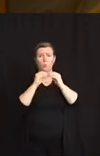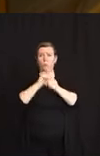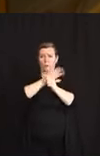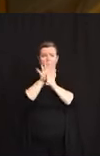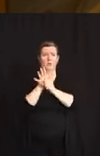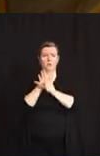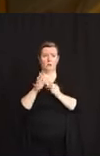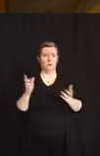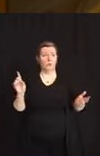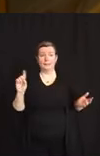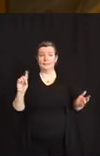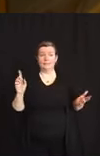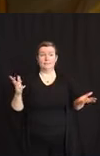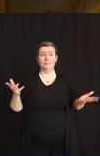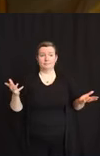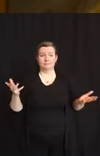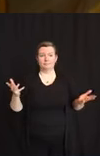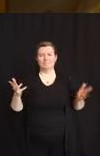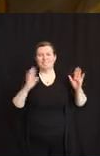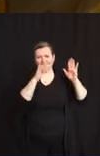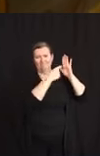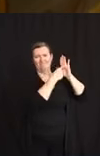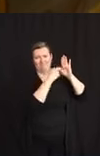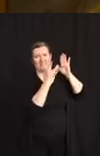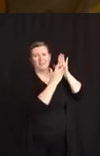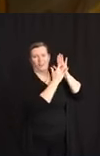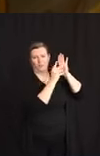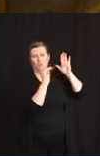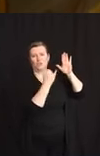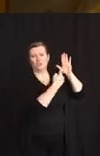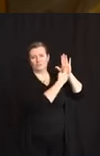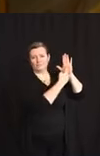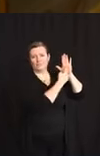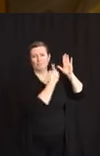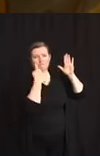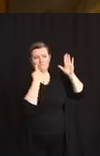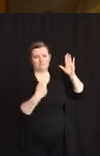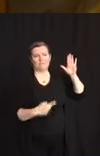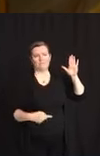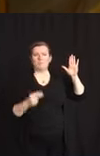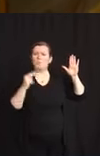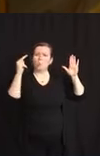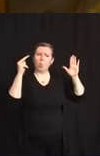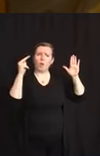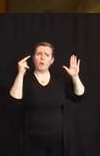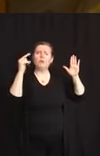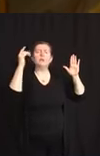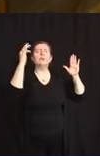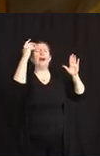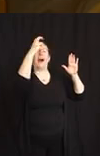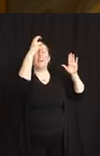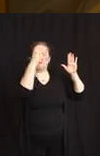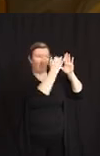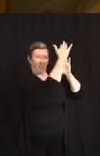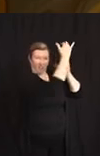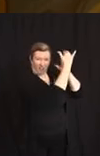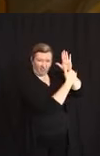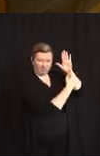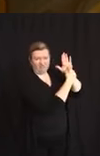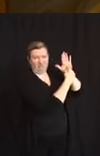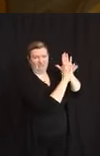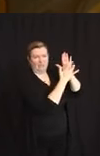and persons under investigation. We've seen that increase come from the north, and it is now hitting central, and